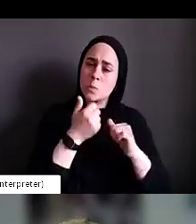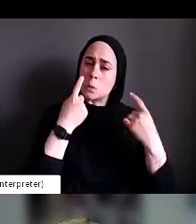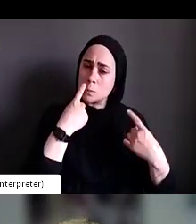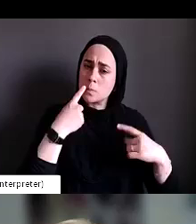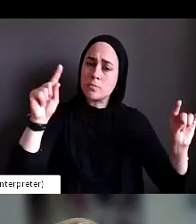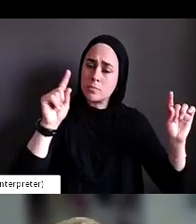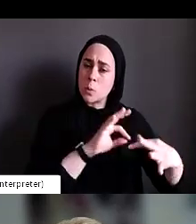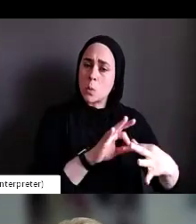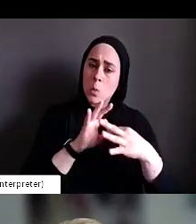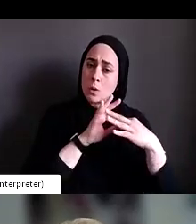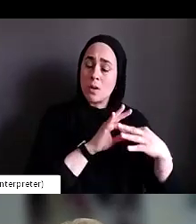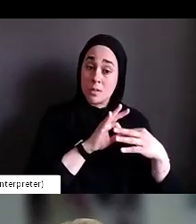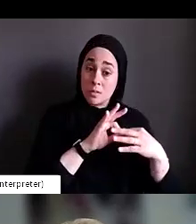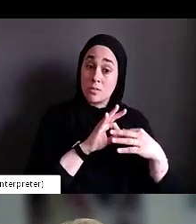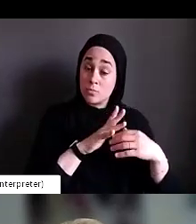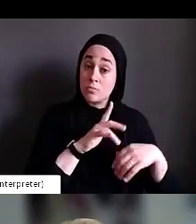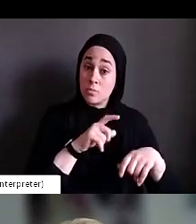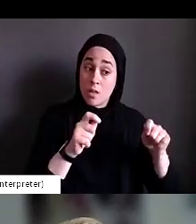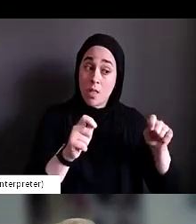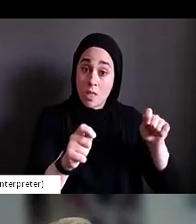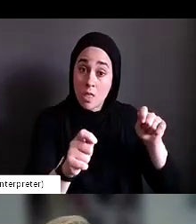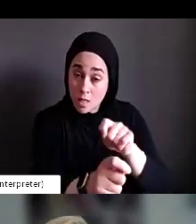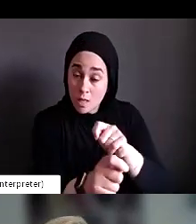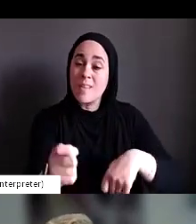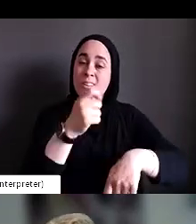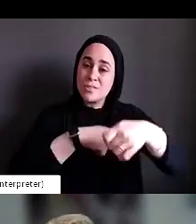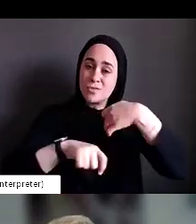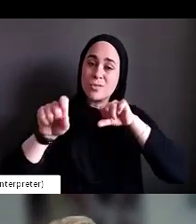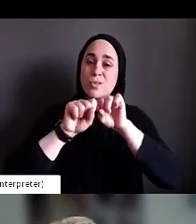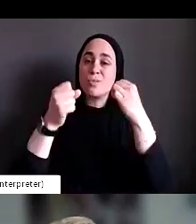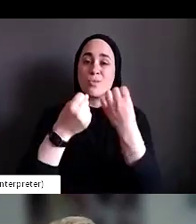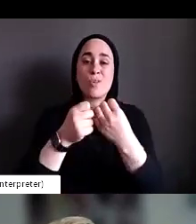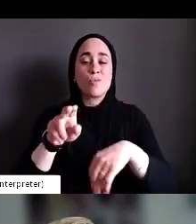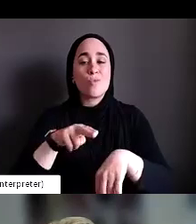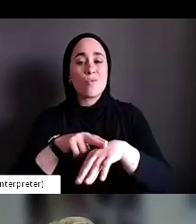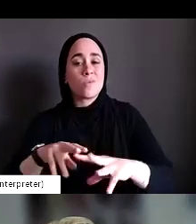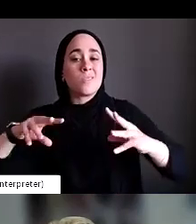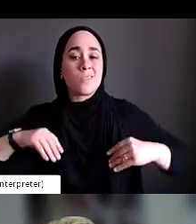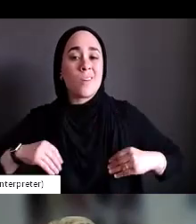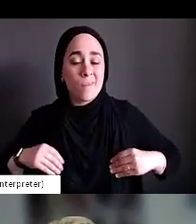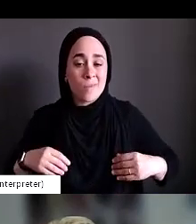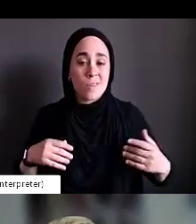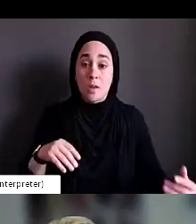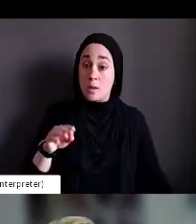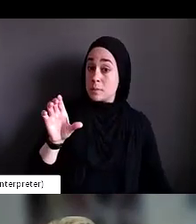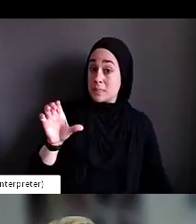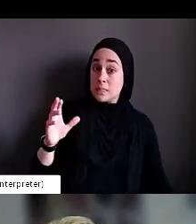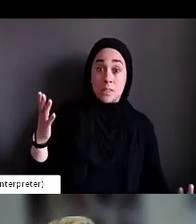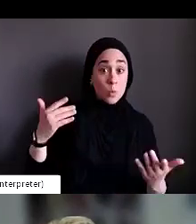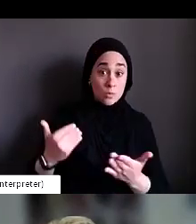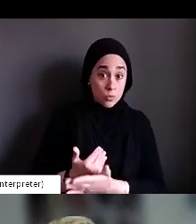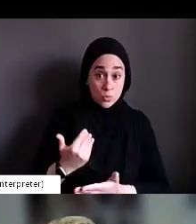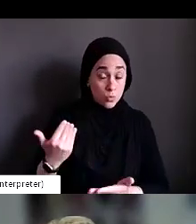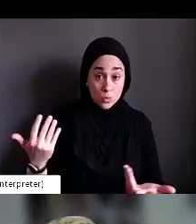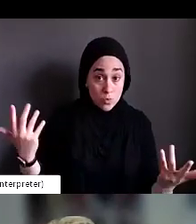time in actually changing social norms. So what's new for BC in that regard?